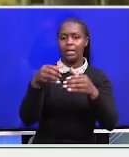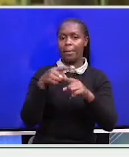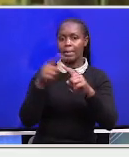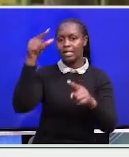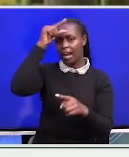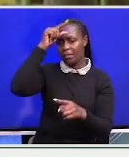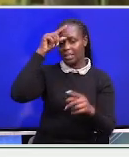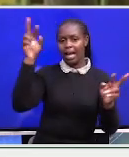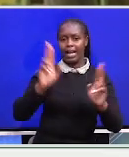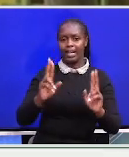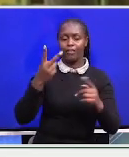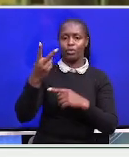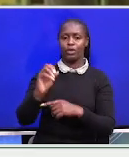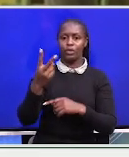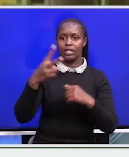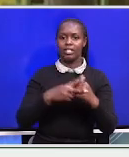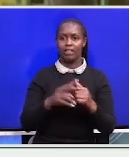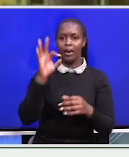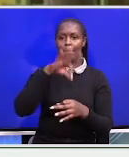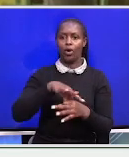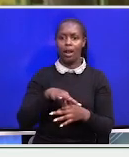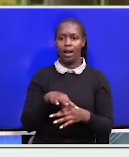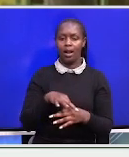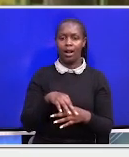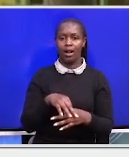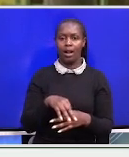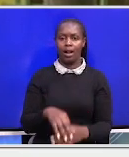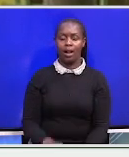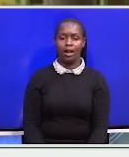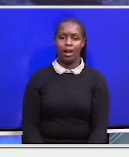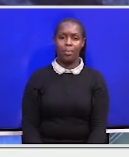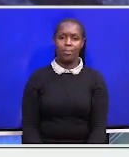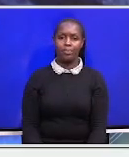2027 poll. Apul Kamau, TV 47 at UDA headquarters.